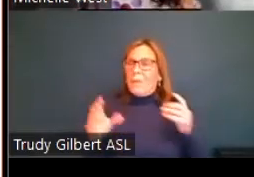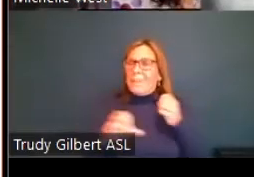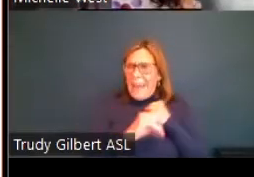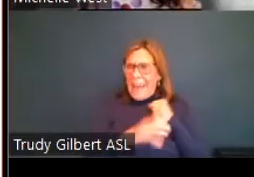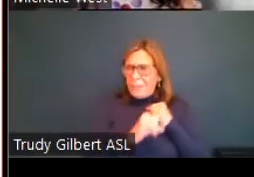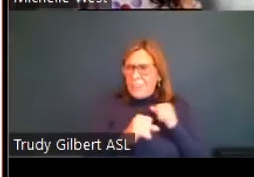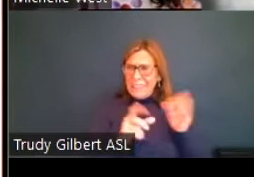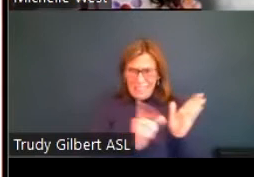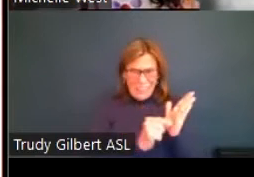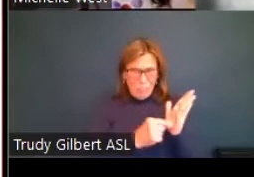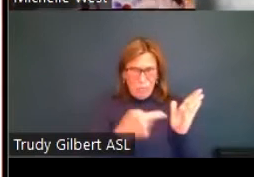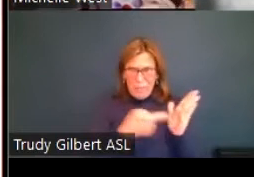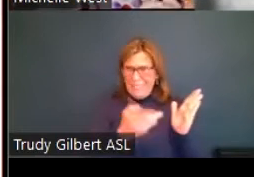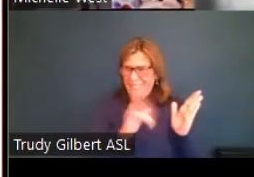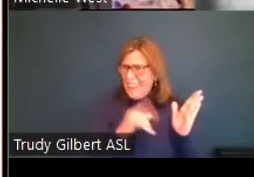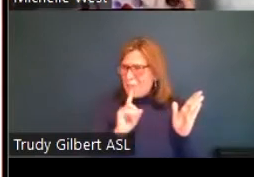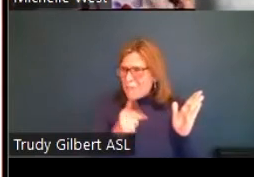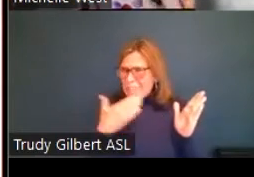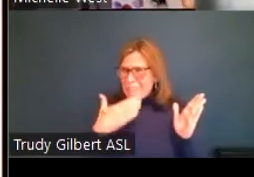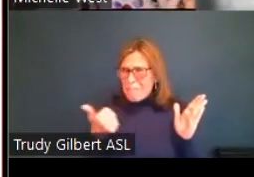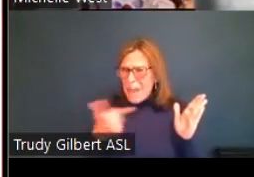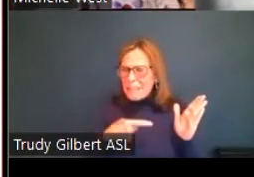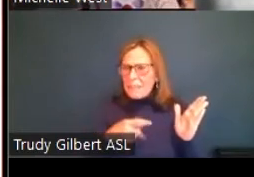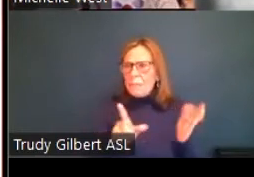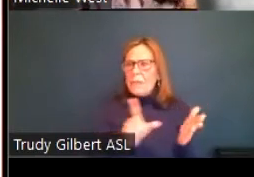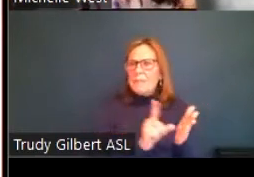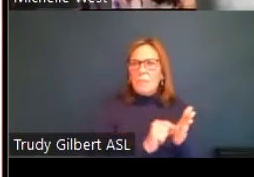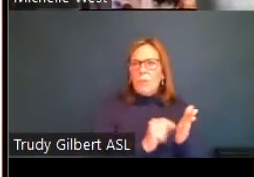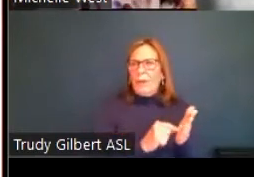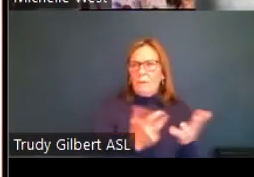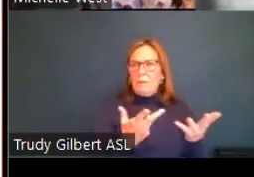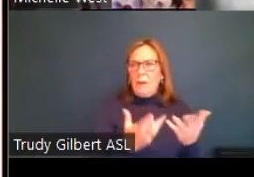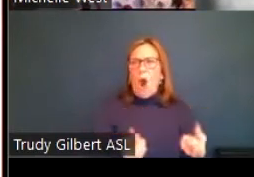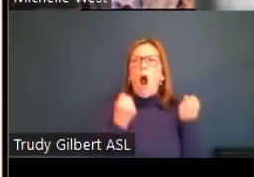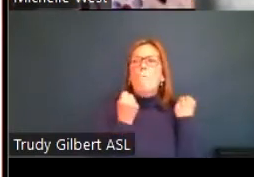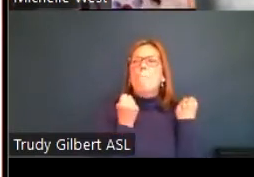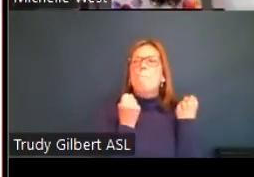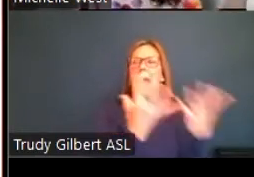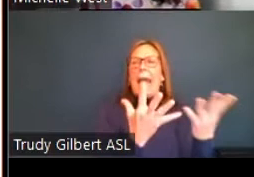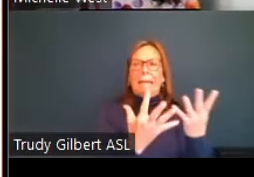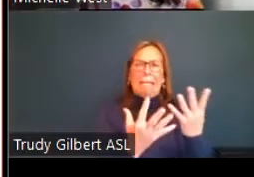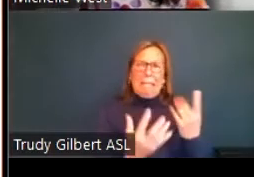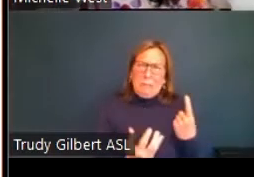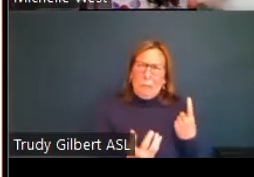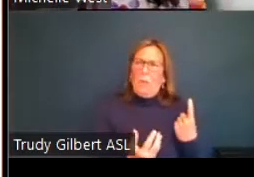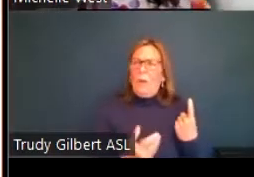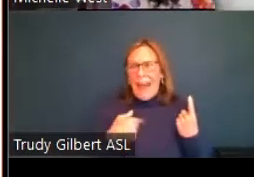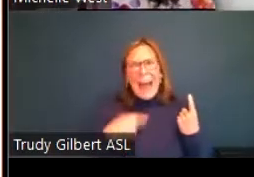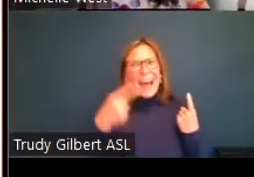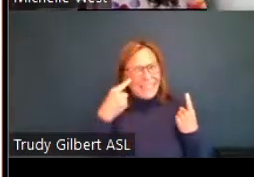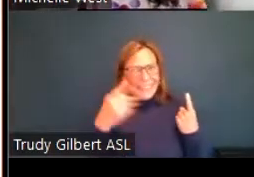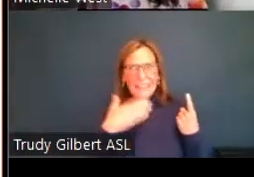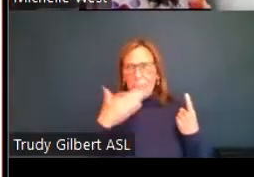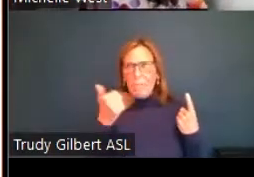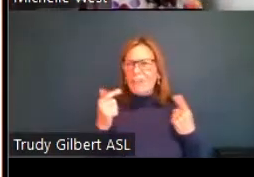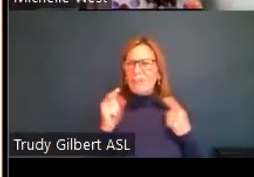the best? Because print, you're a needle in the haystack. I think it's better for you to go out in the community and do